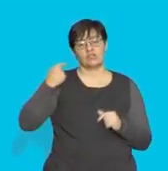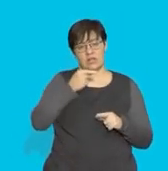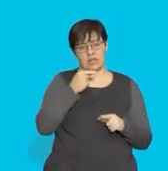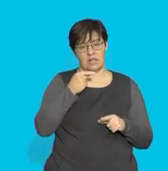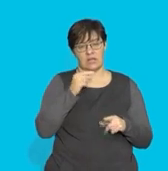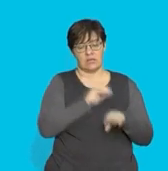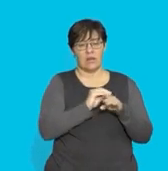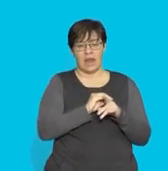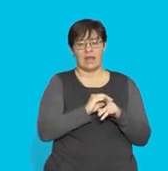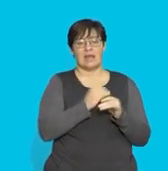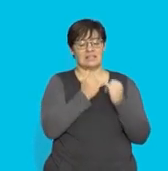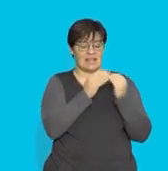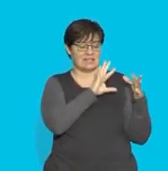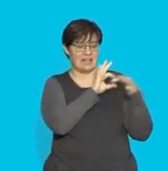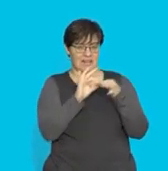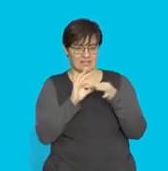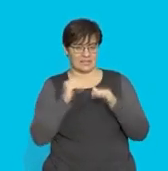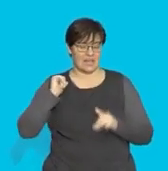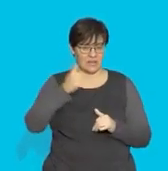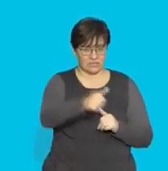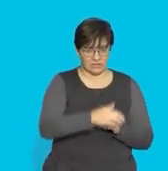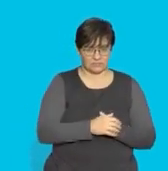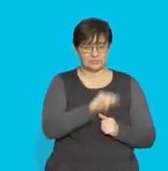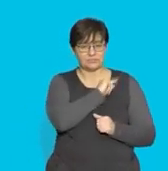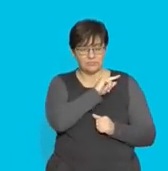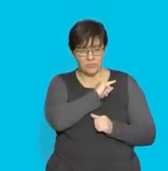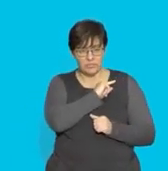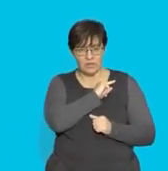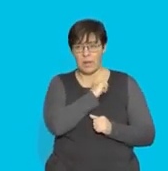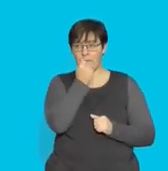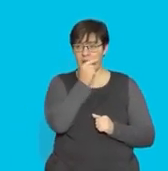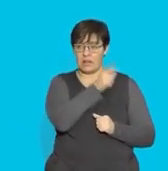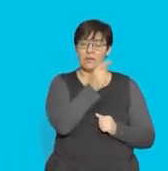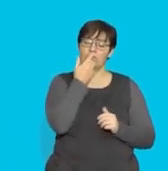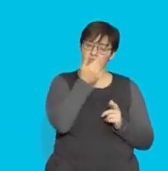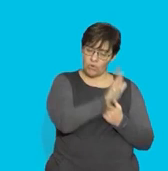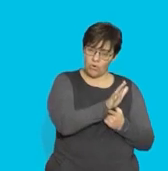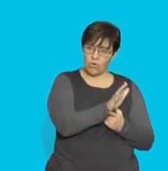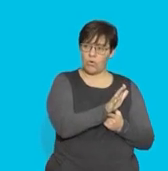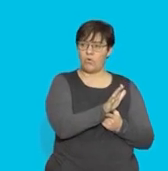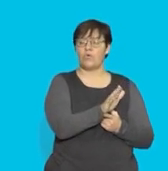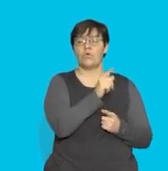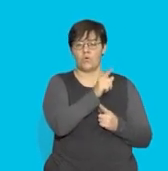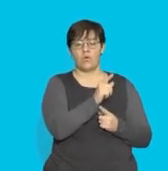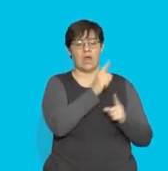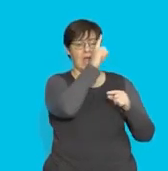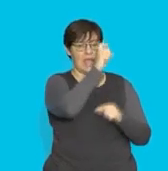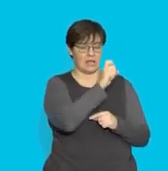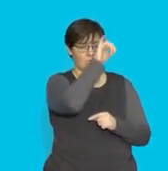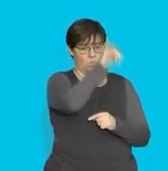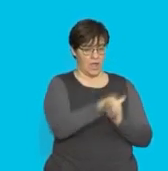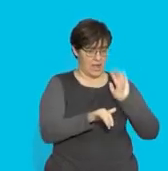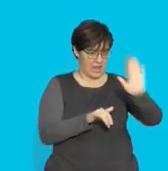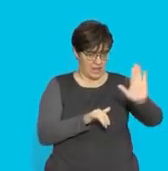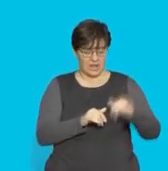solving genetic problems using sex-linked inheritance. Again, because it is a male, we had to indicate his